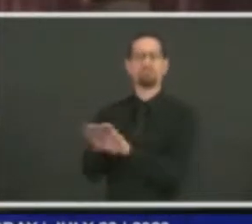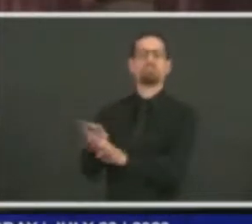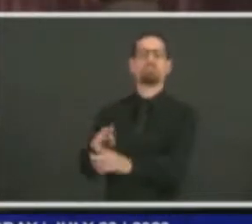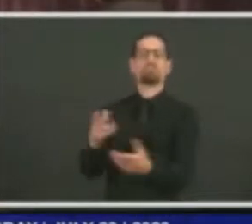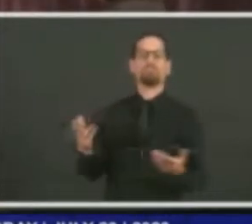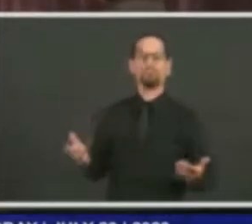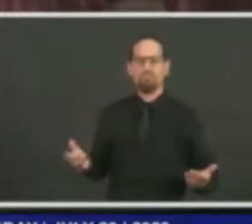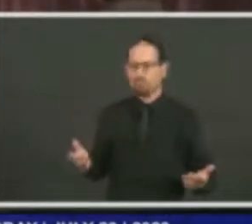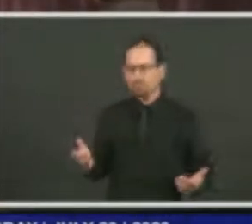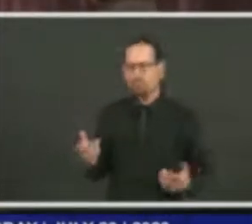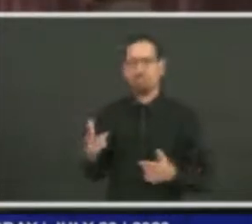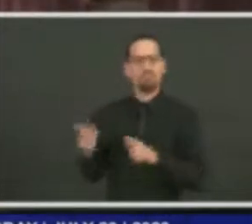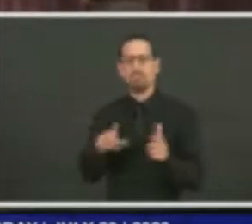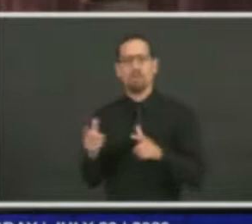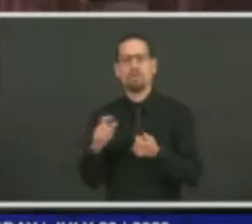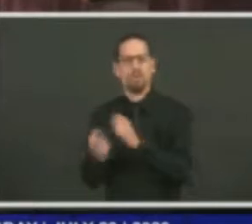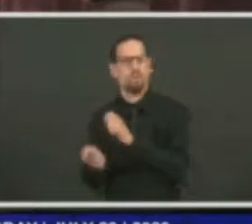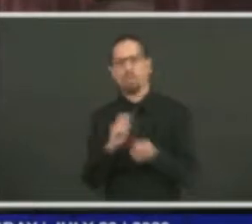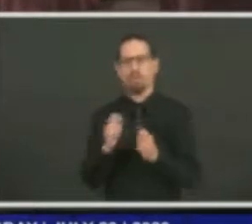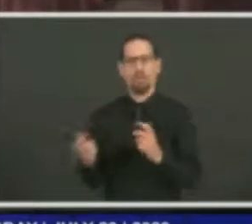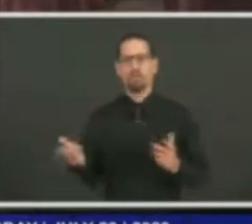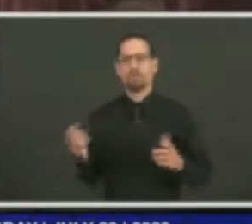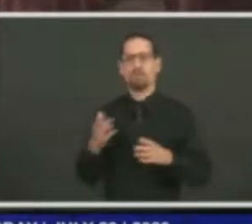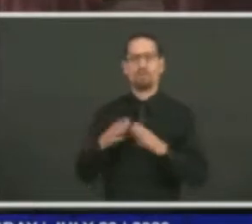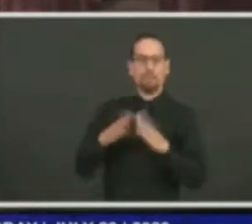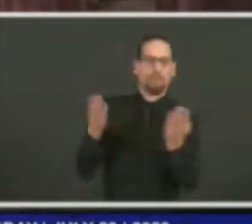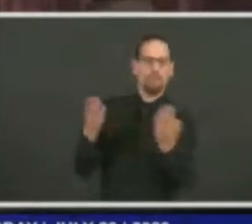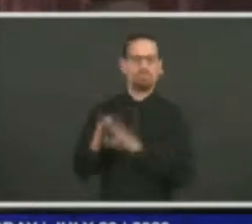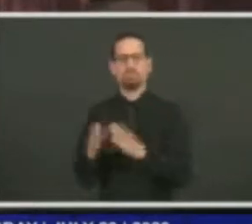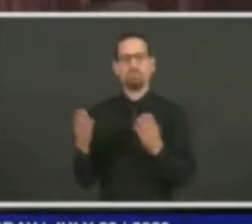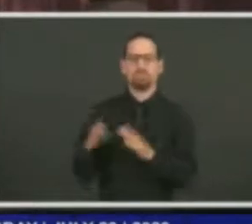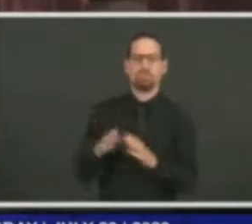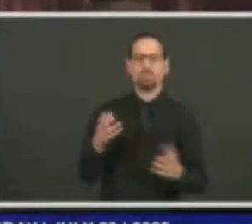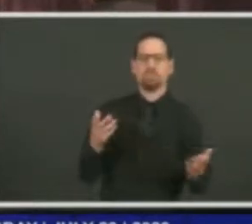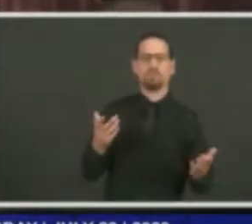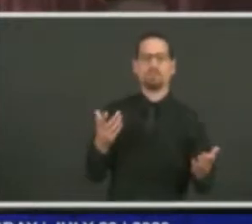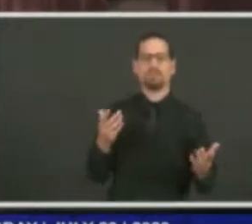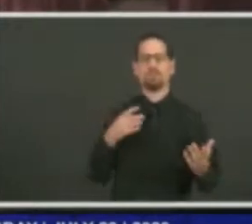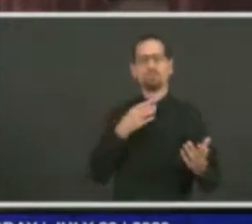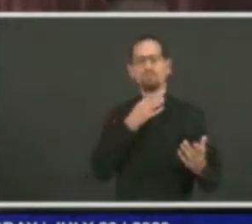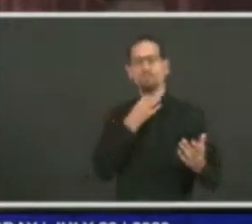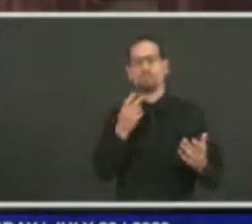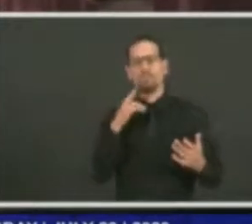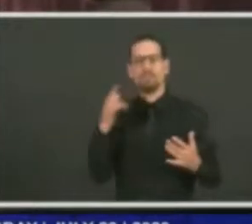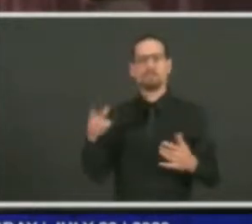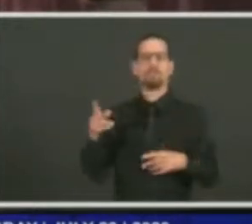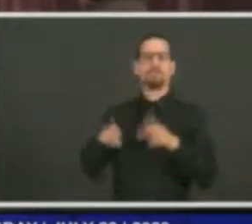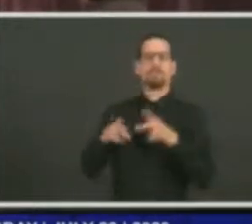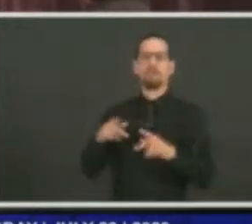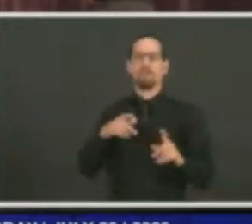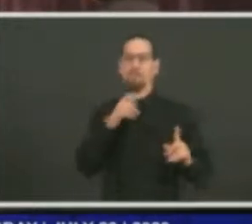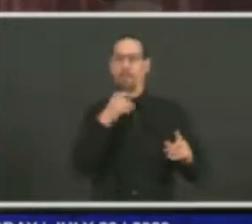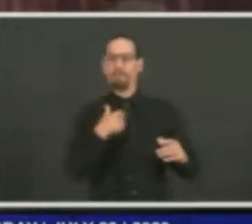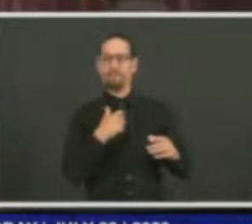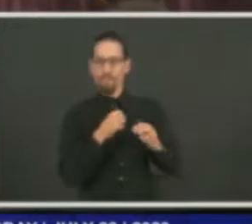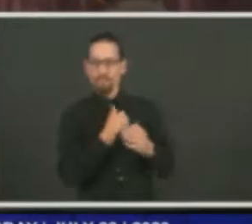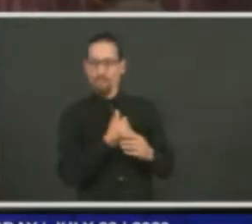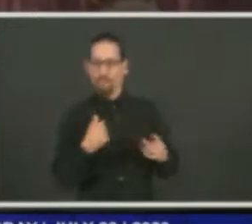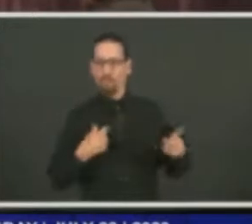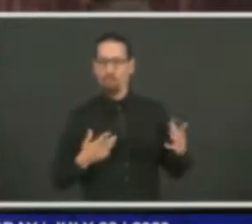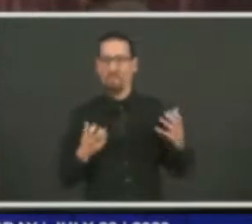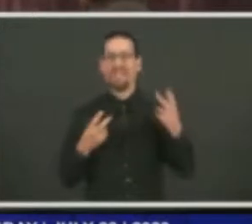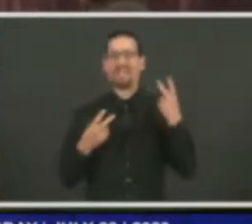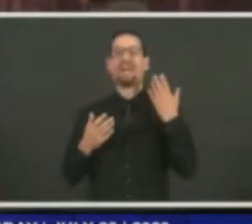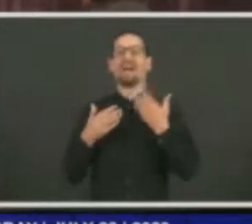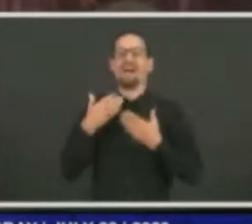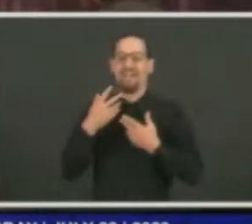and forth, a little bit of a seesaw. And they're talking about how difficult that is because you have a loved one who gets used to seeing somebody, then they start to regress because